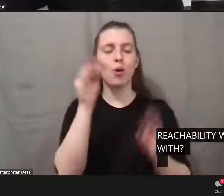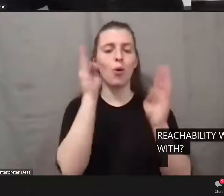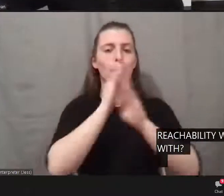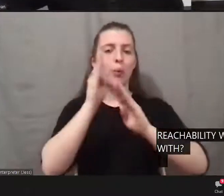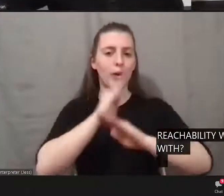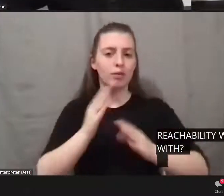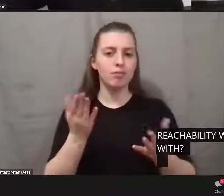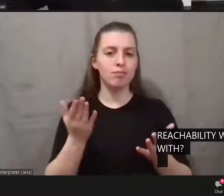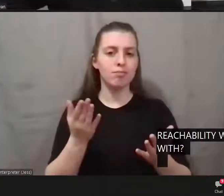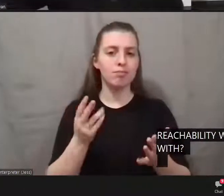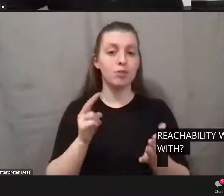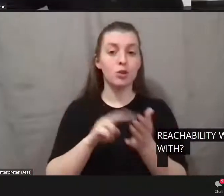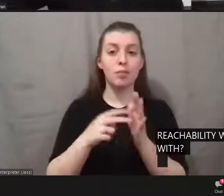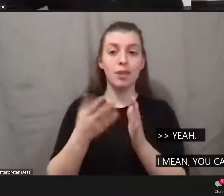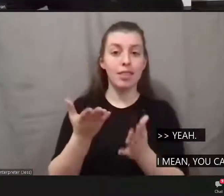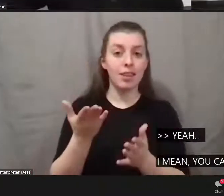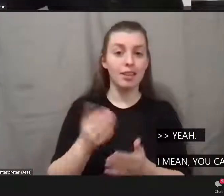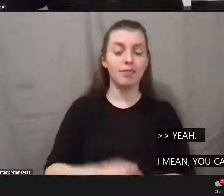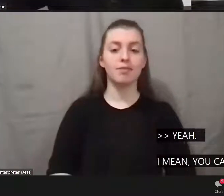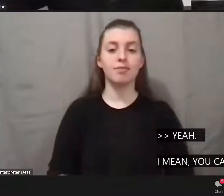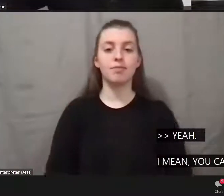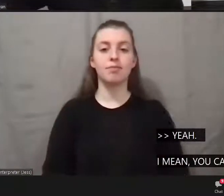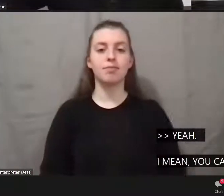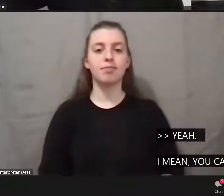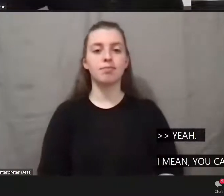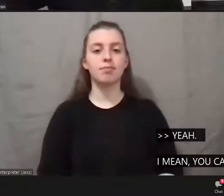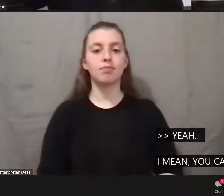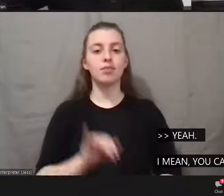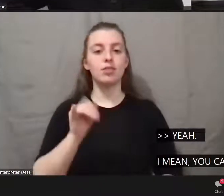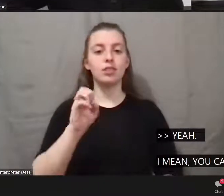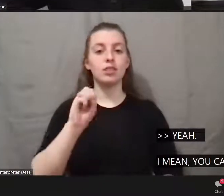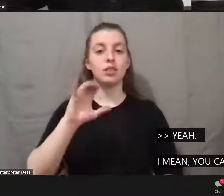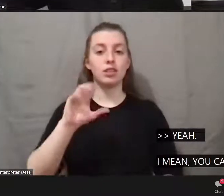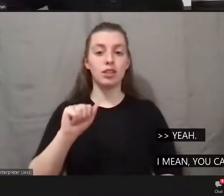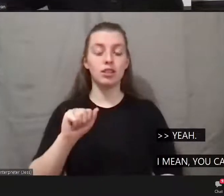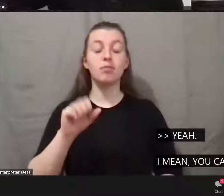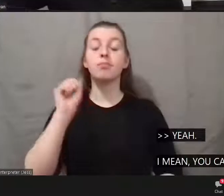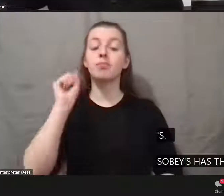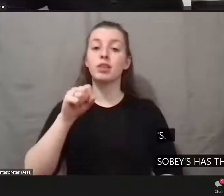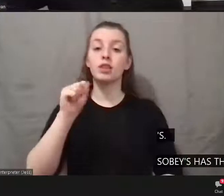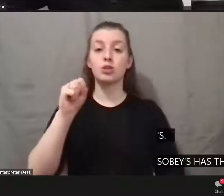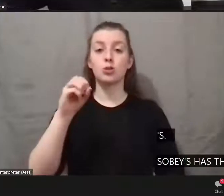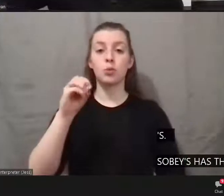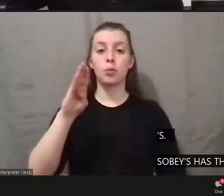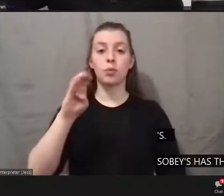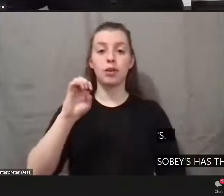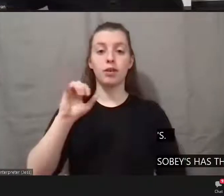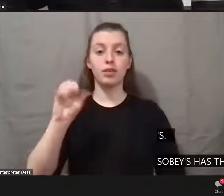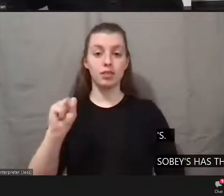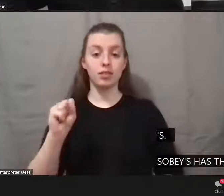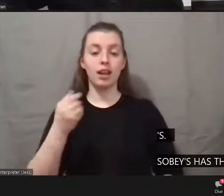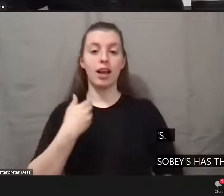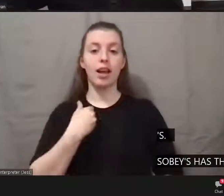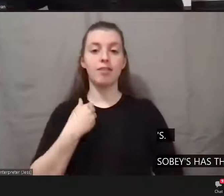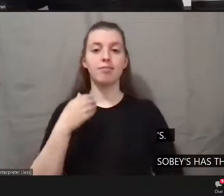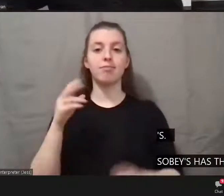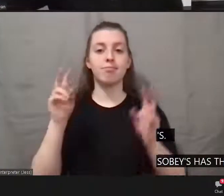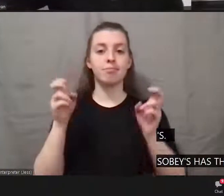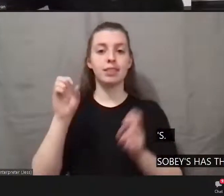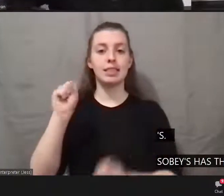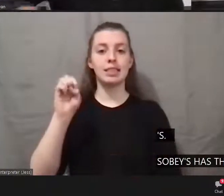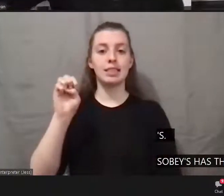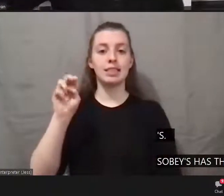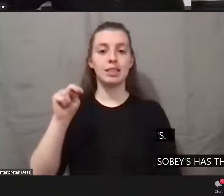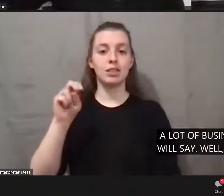at Sobeys. Sobeys has their sensory hour, and a lot of businesses will say, well, no one's asked me for that. Don't make